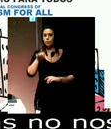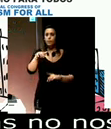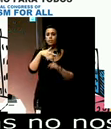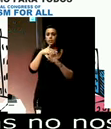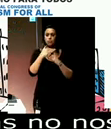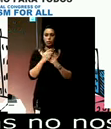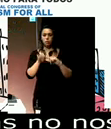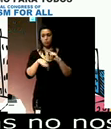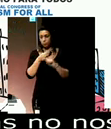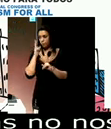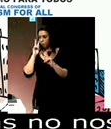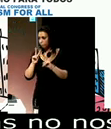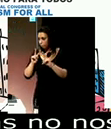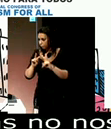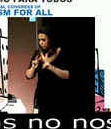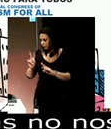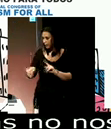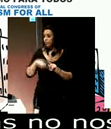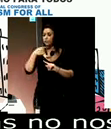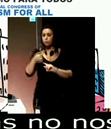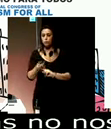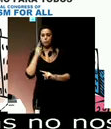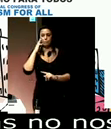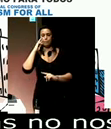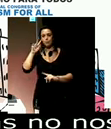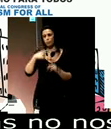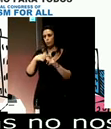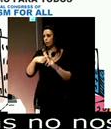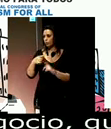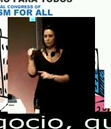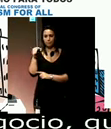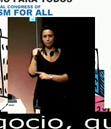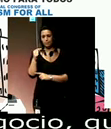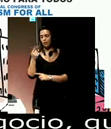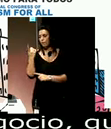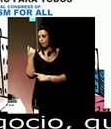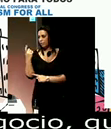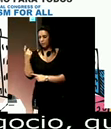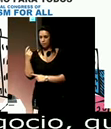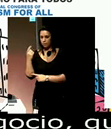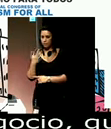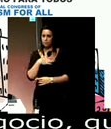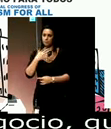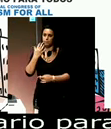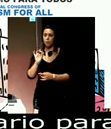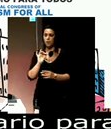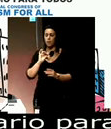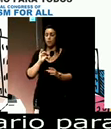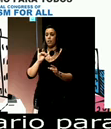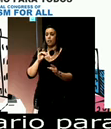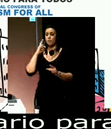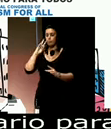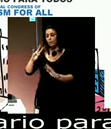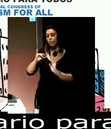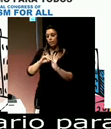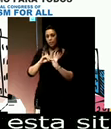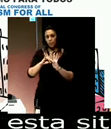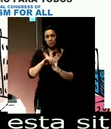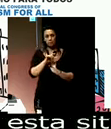this situation, and after this analysis, we find some weakness that can